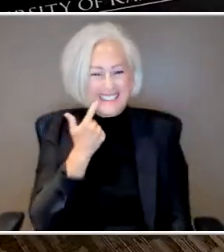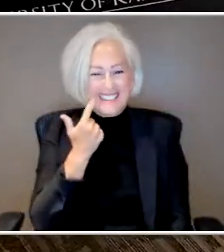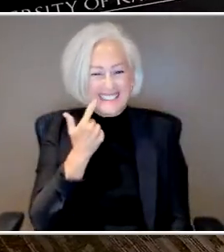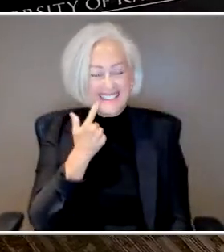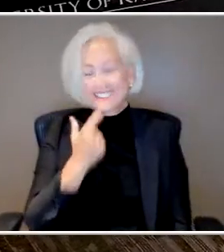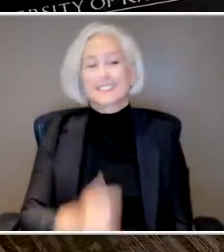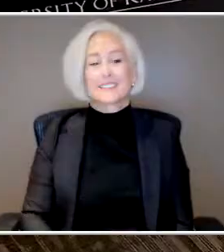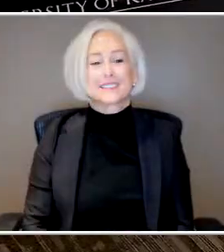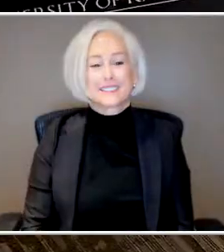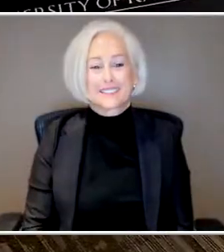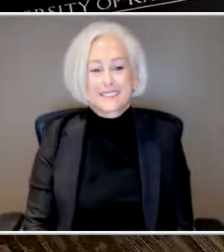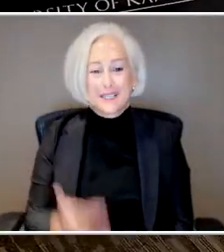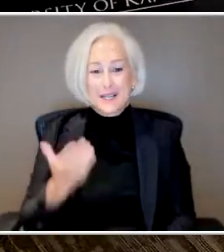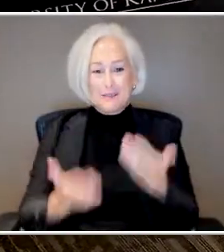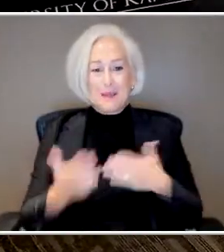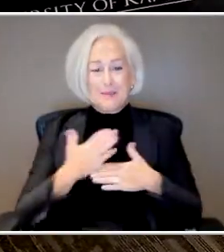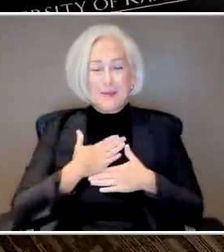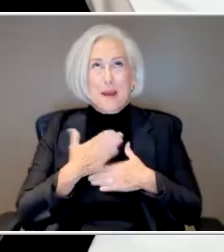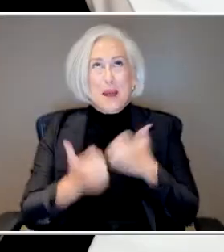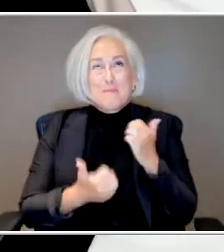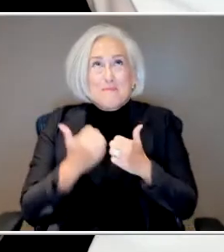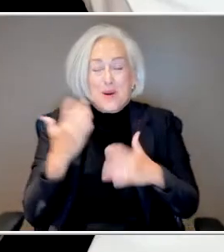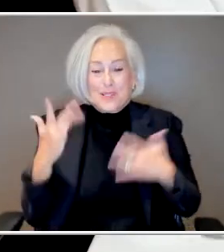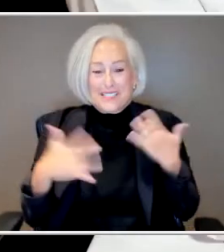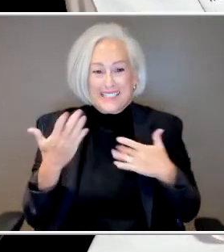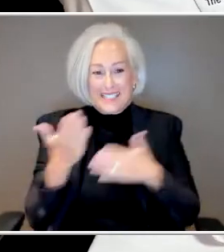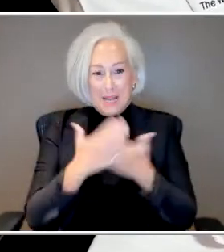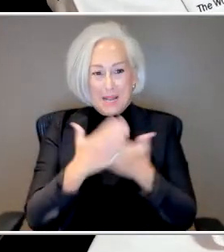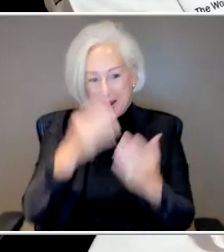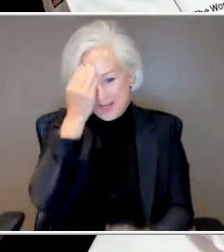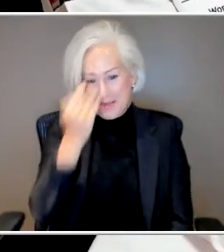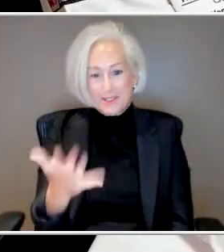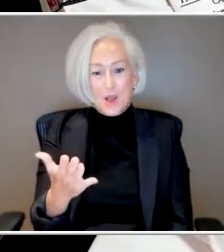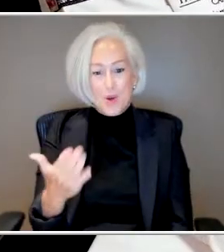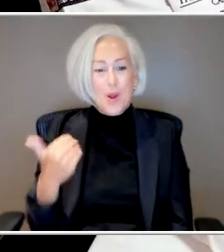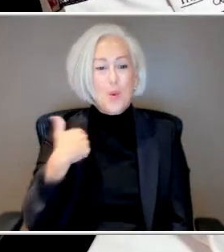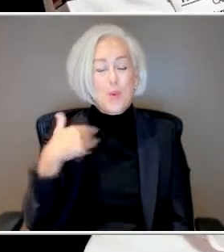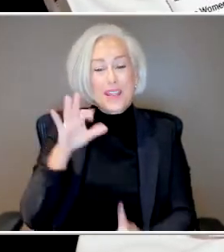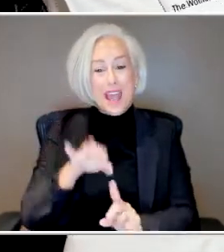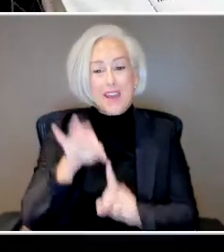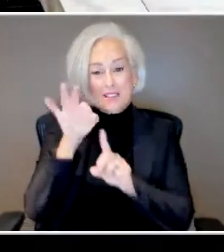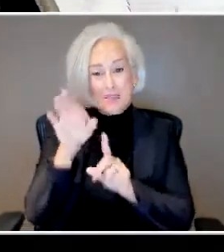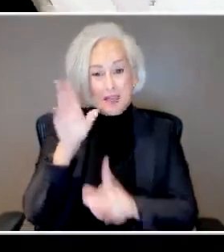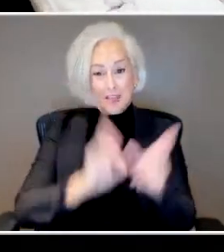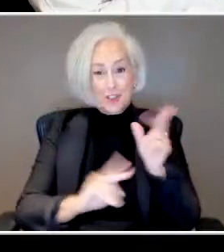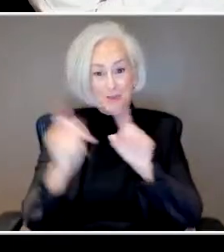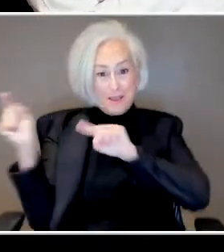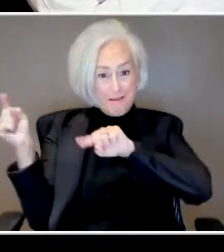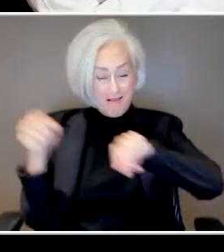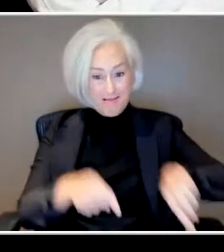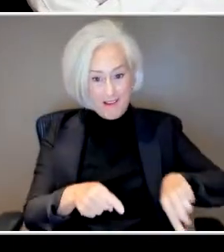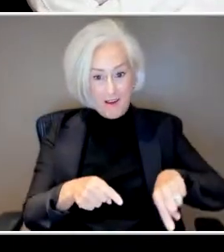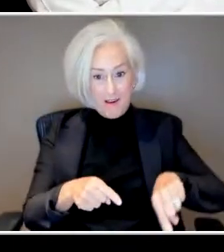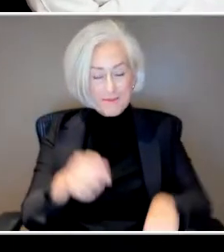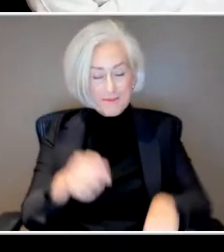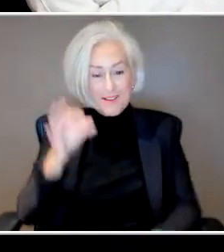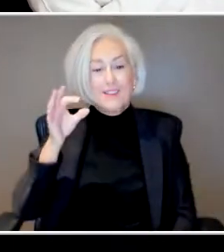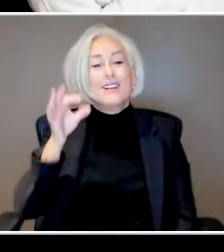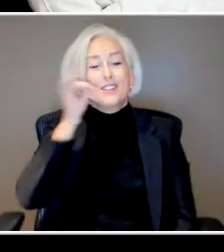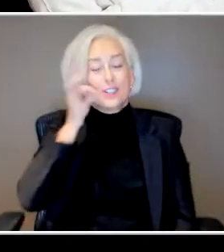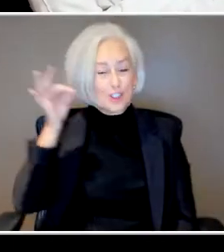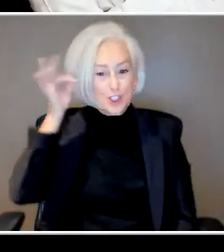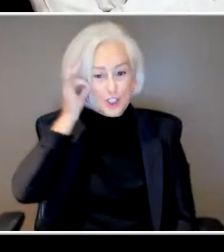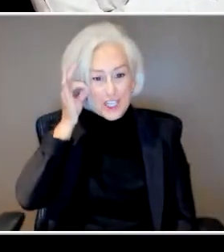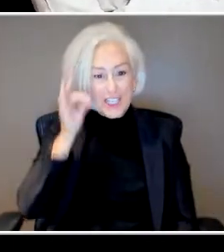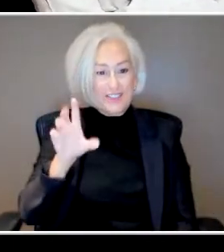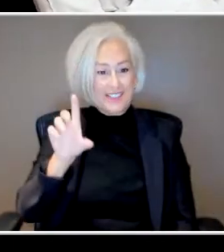which might be my most exciting part of this whole thing, just letting you know. We have some very special guests. Chiefs defensive tackles, Chris